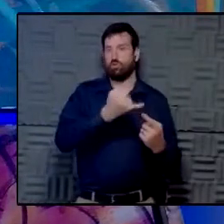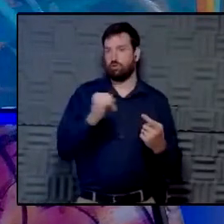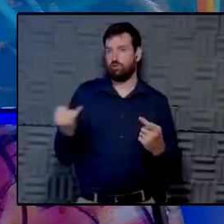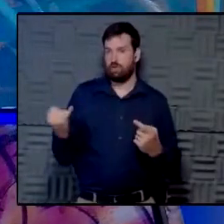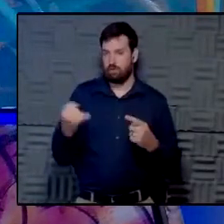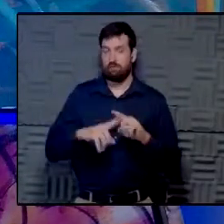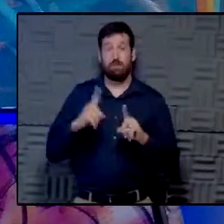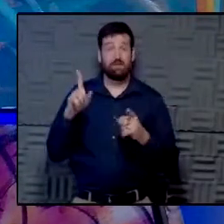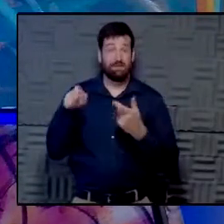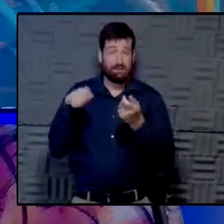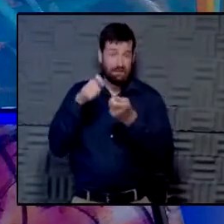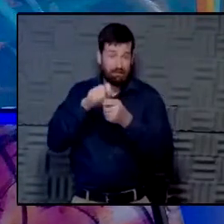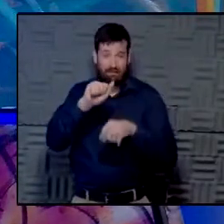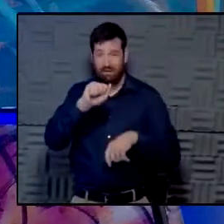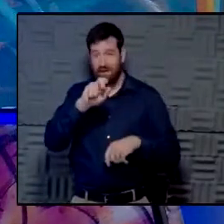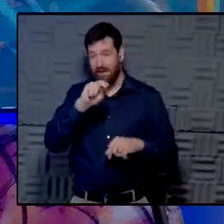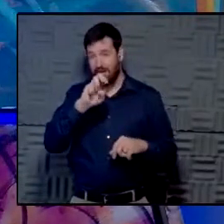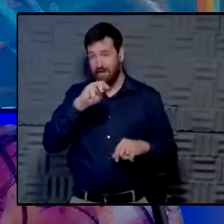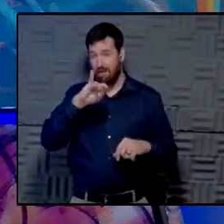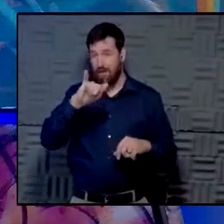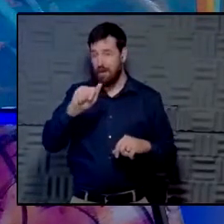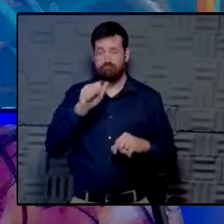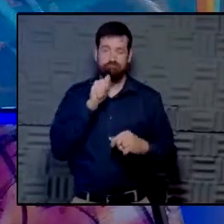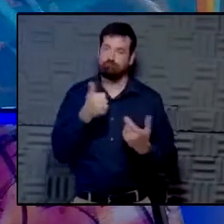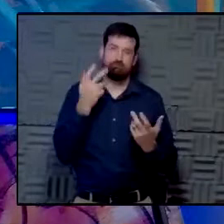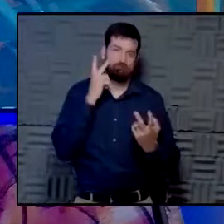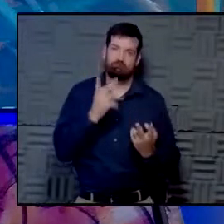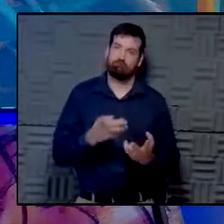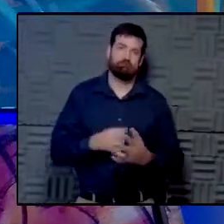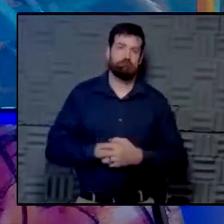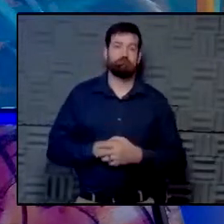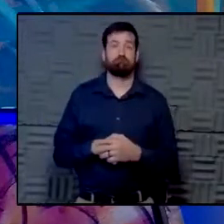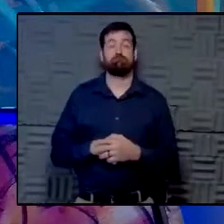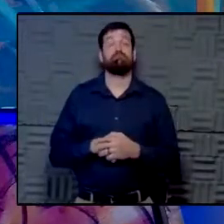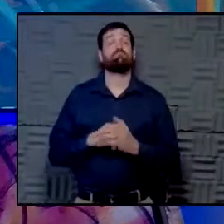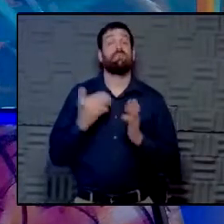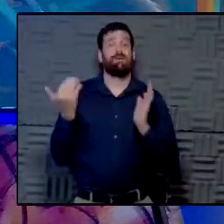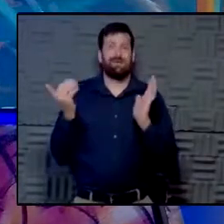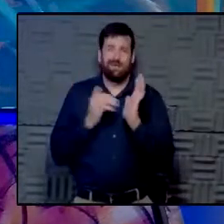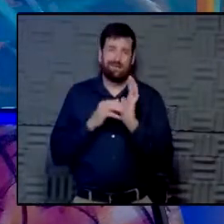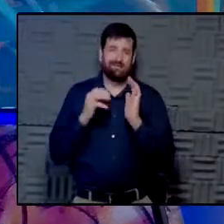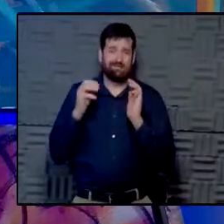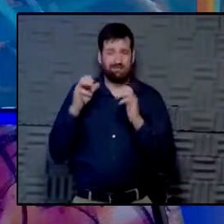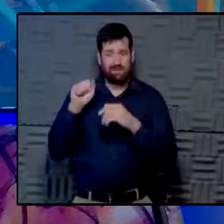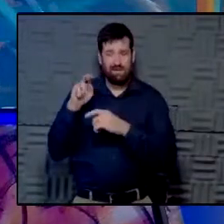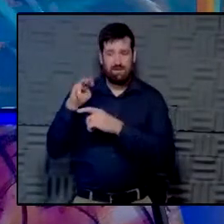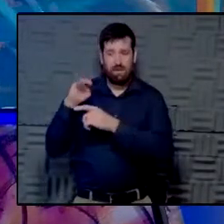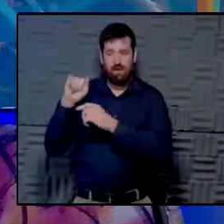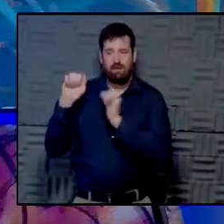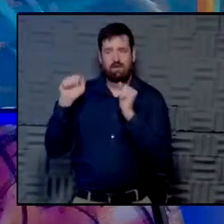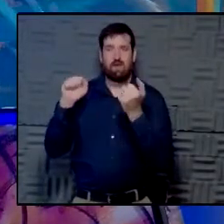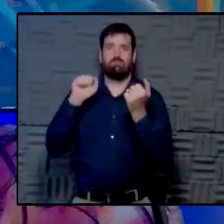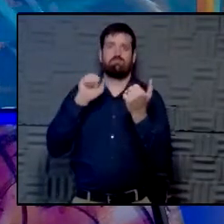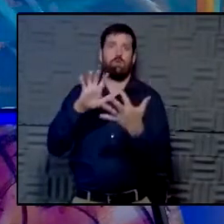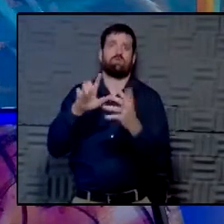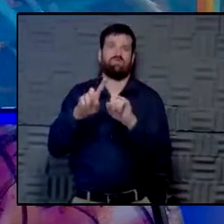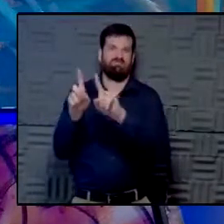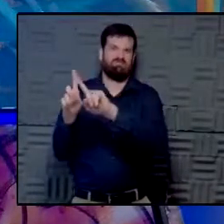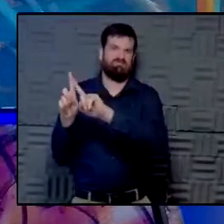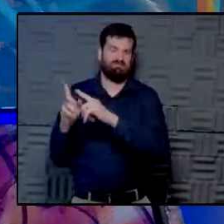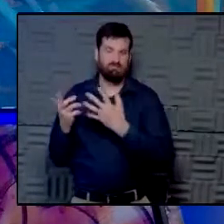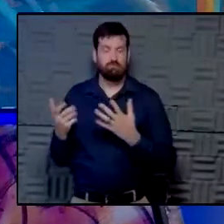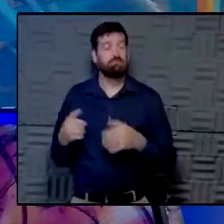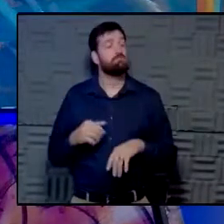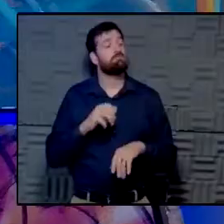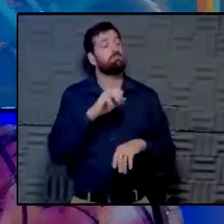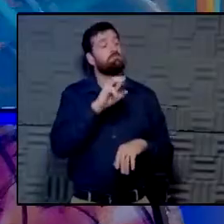but specifically anemia, I don't think we have seen that. And again, there can be a lot of causes of anemia. Okay, and Marty wants to know,